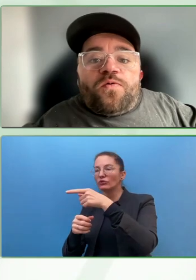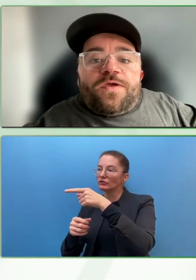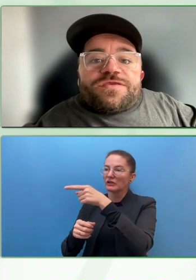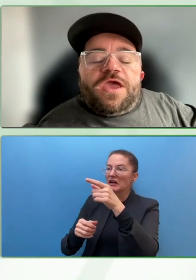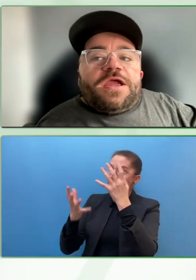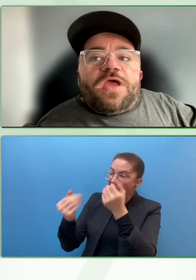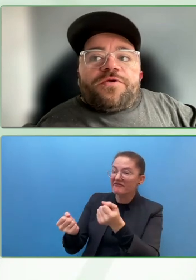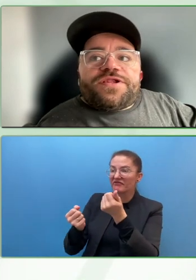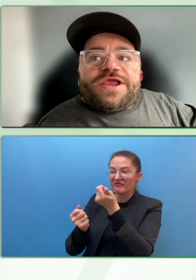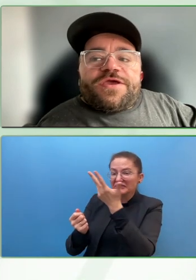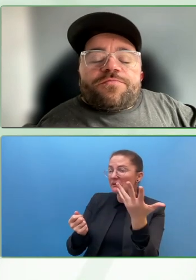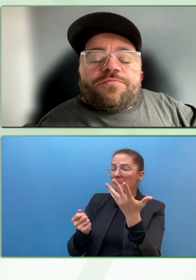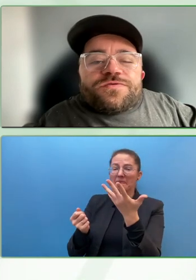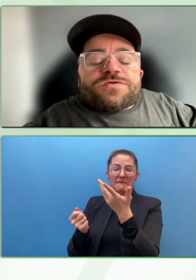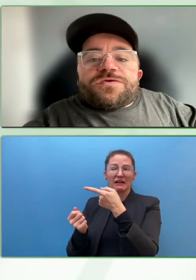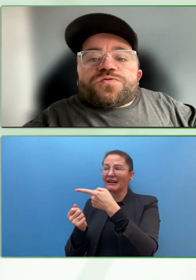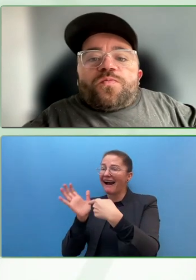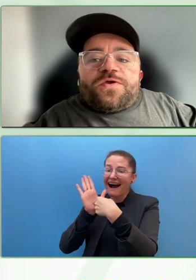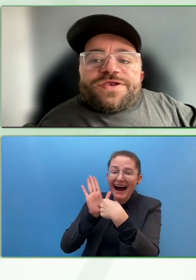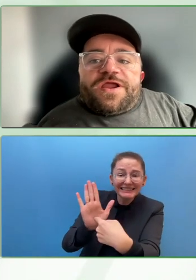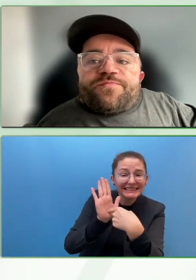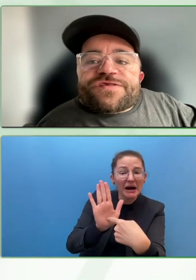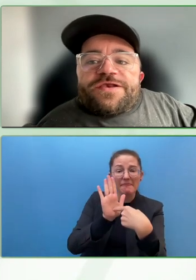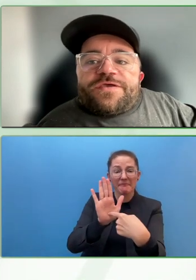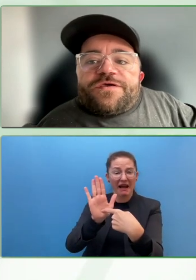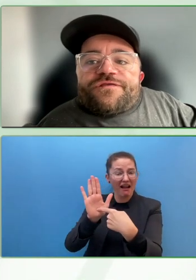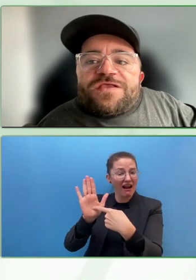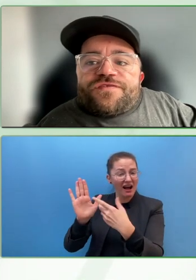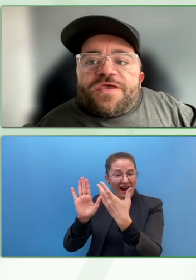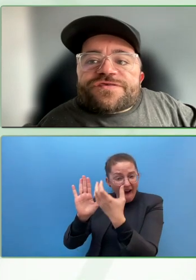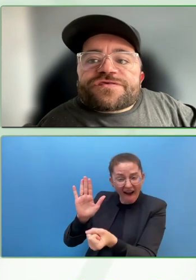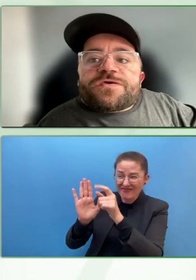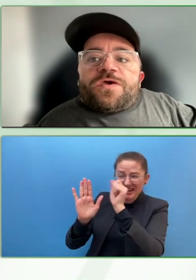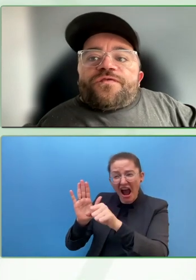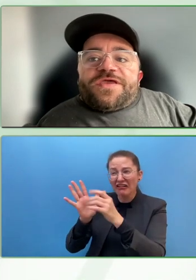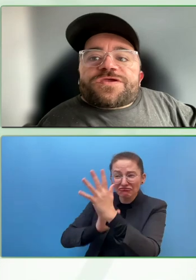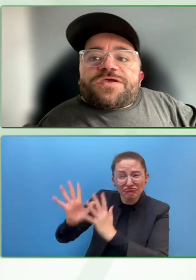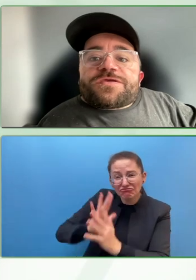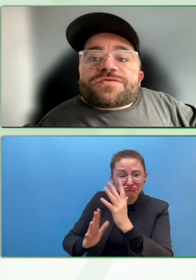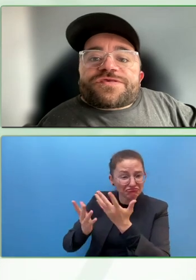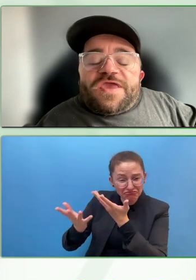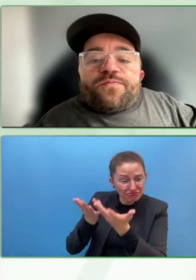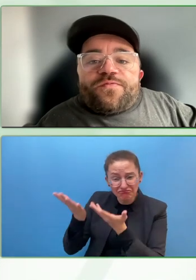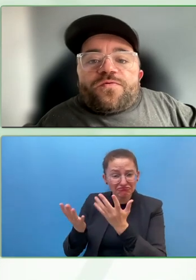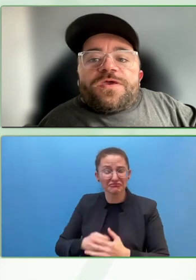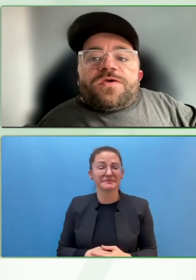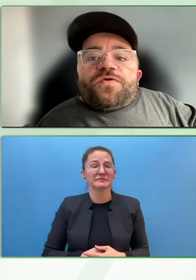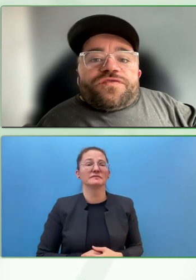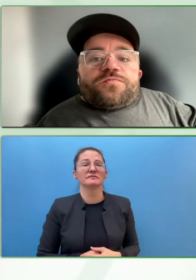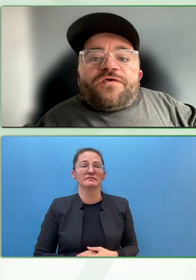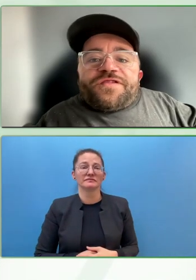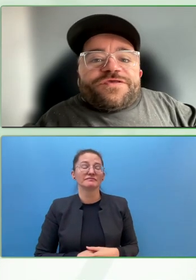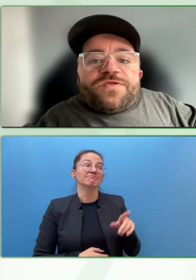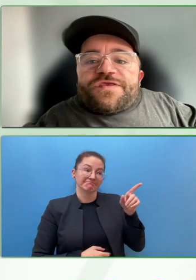your point, only around 0.9% of adverts feature disabled people,